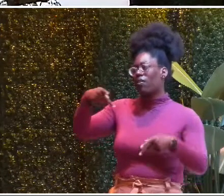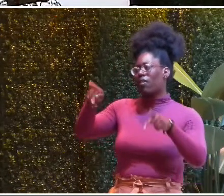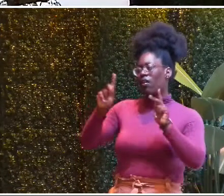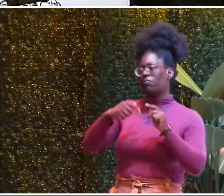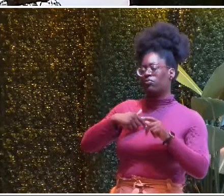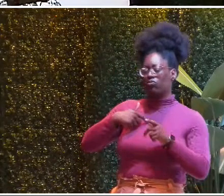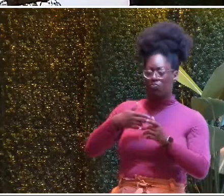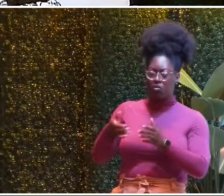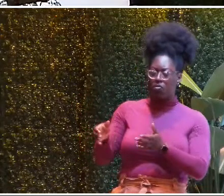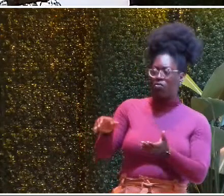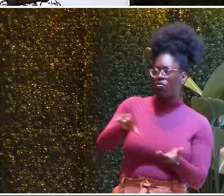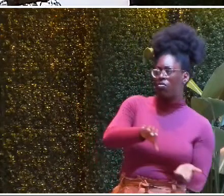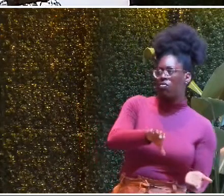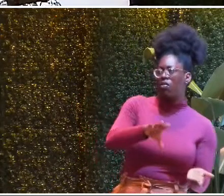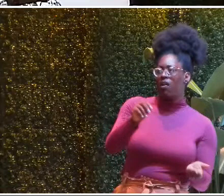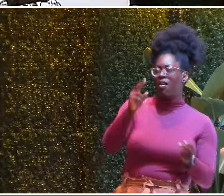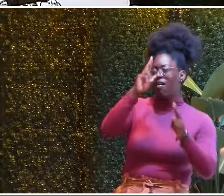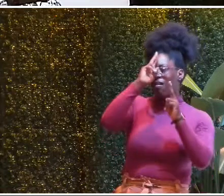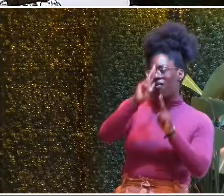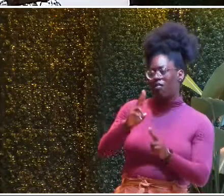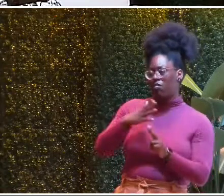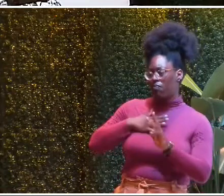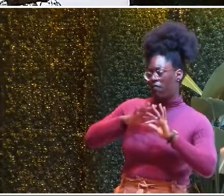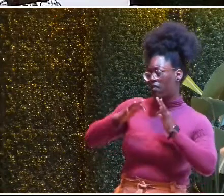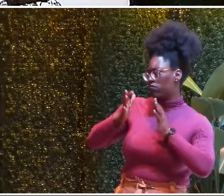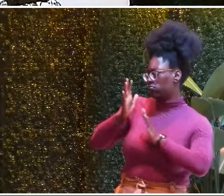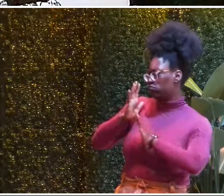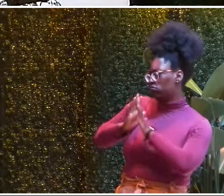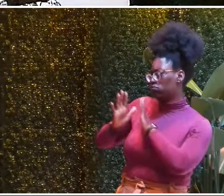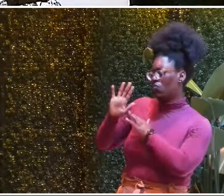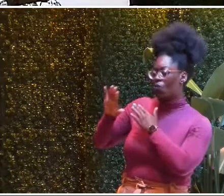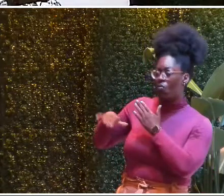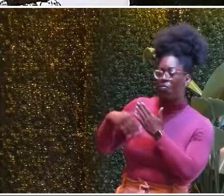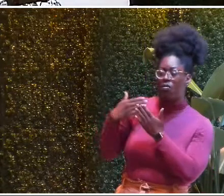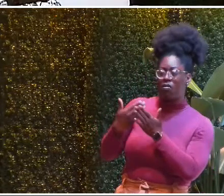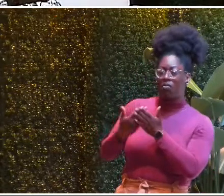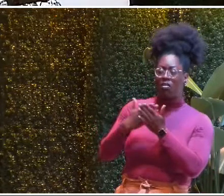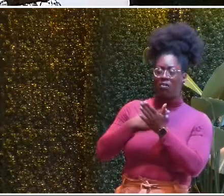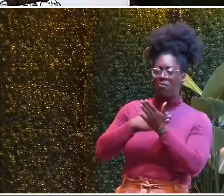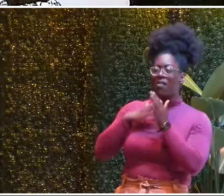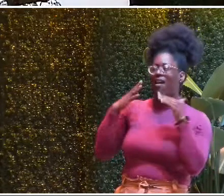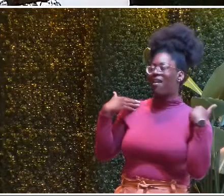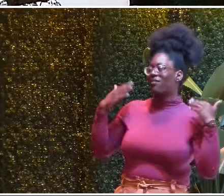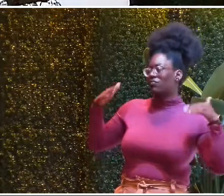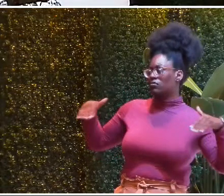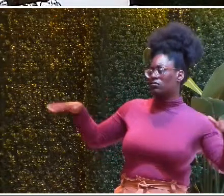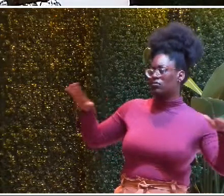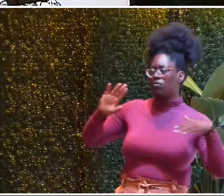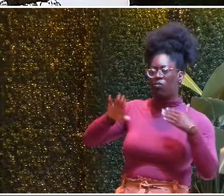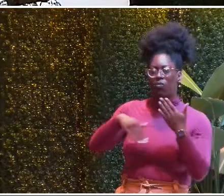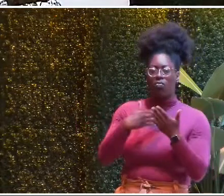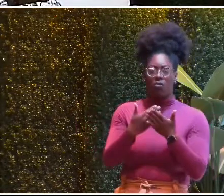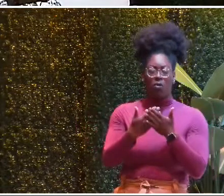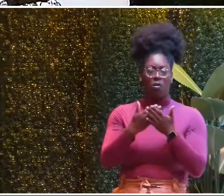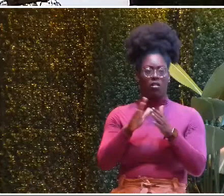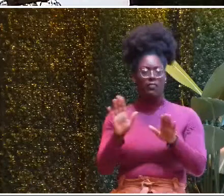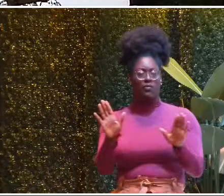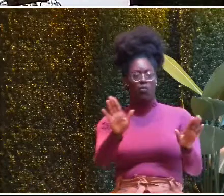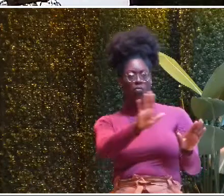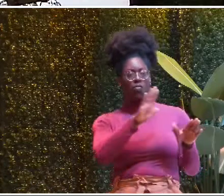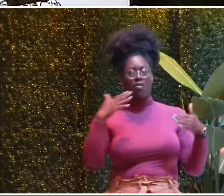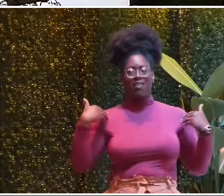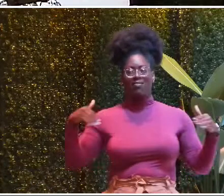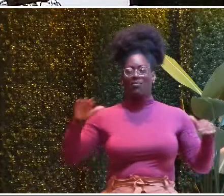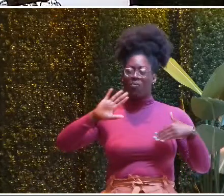you, in honor of our deities, in honor of all light angels, all angelic angels, all light